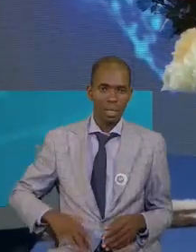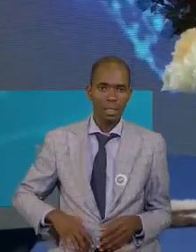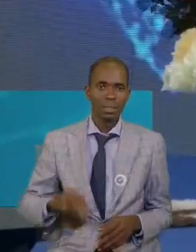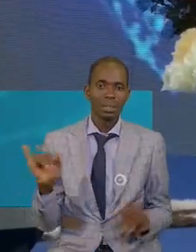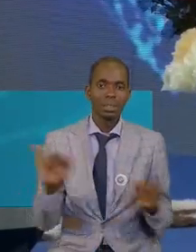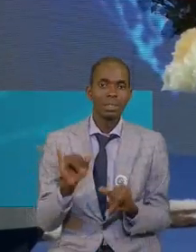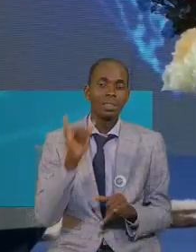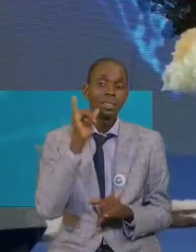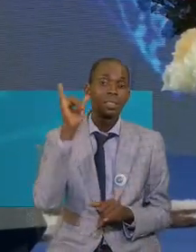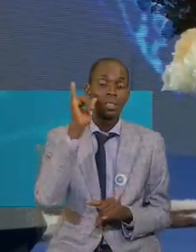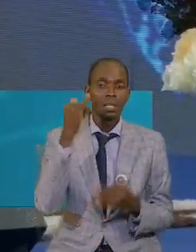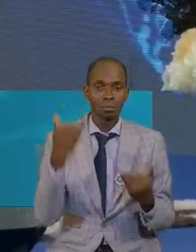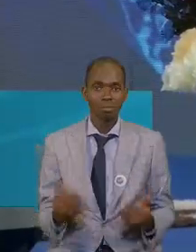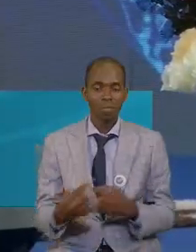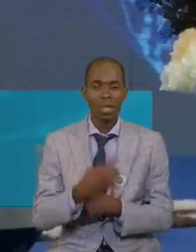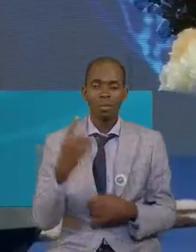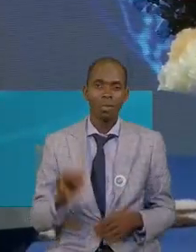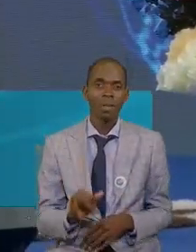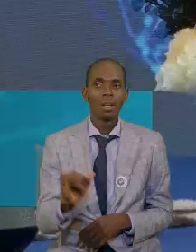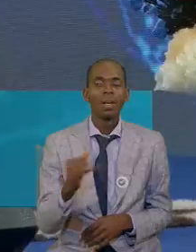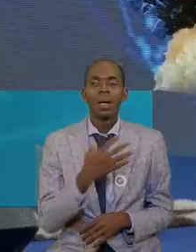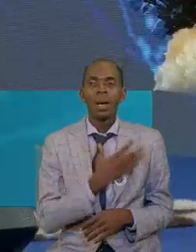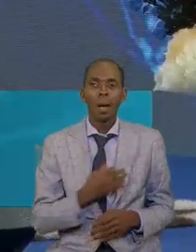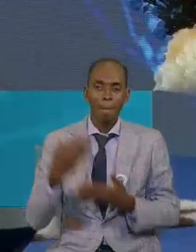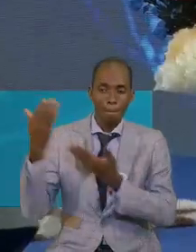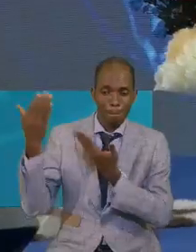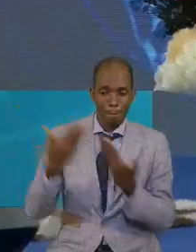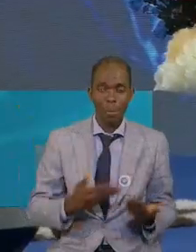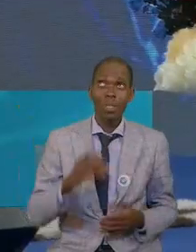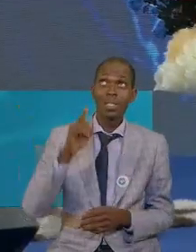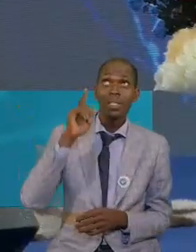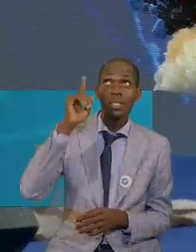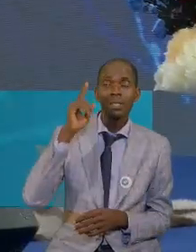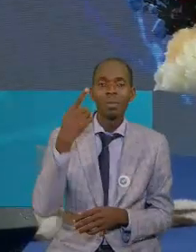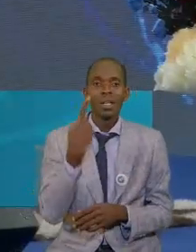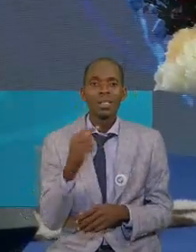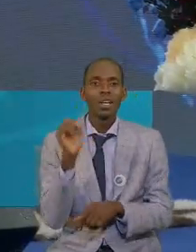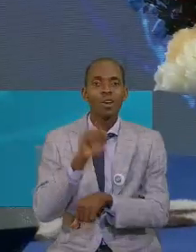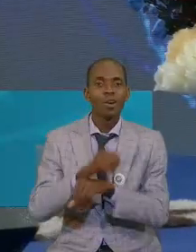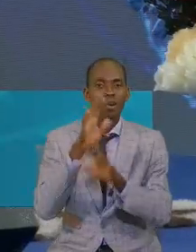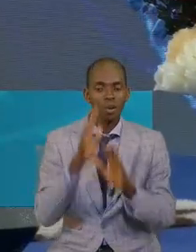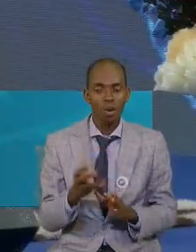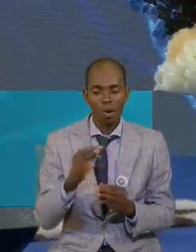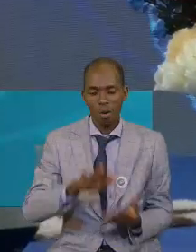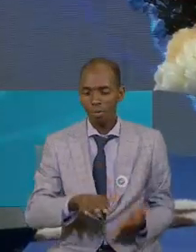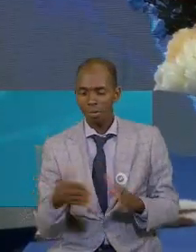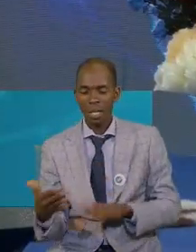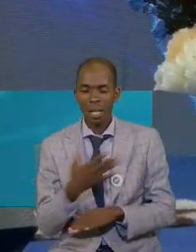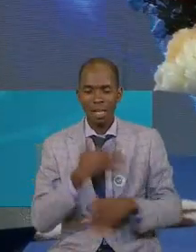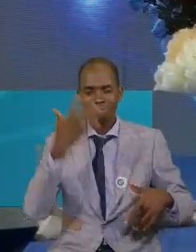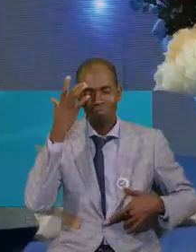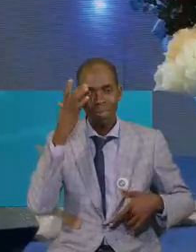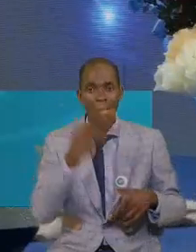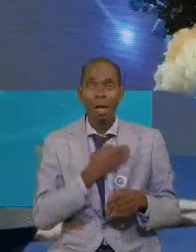and today and forever, and they brought him the conqueror of death and disease, and they brought